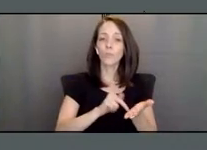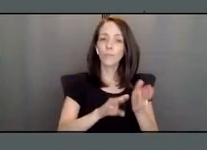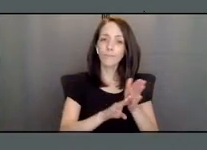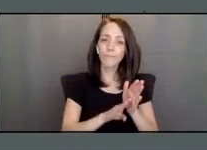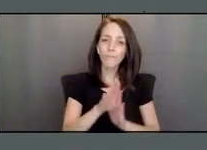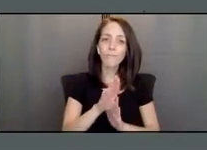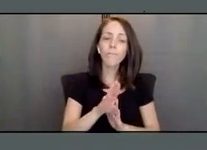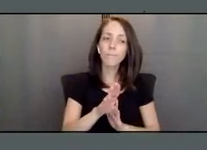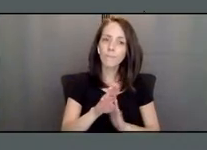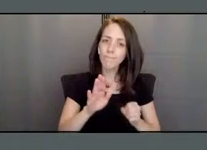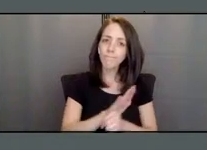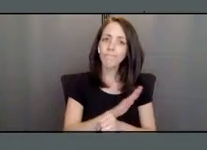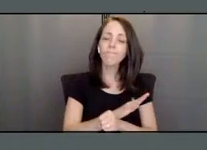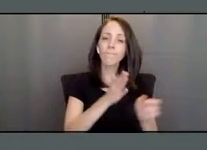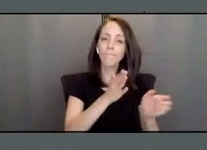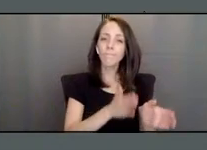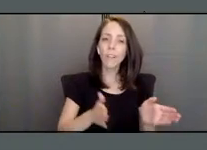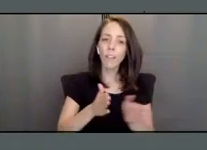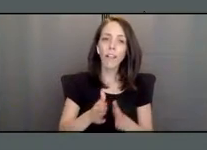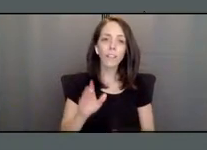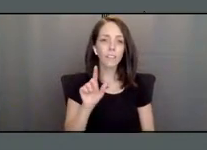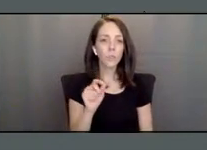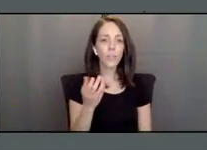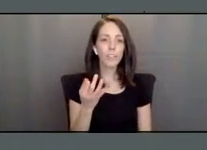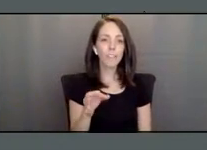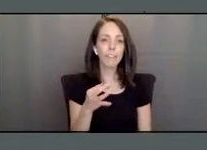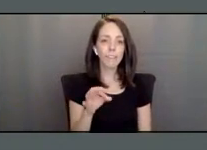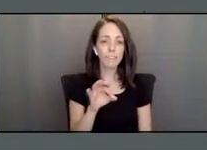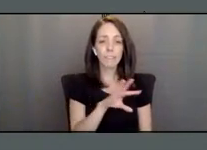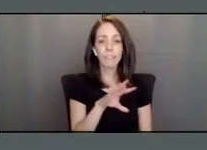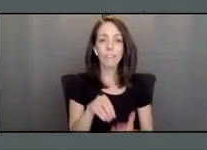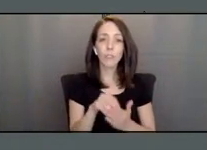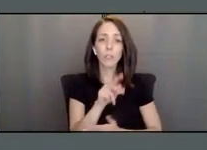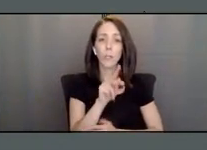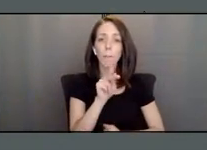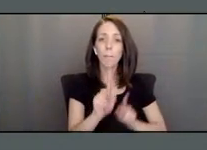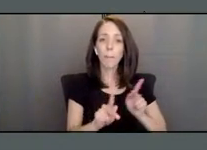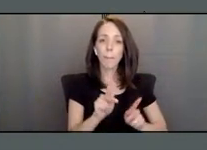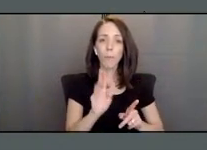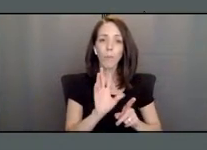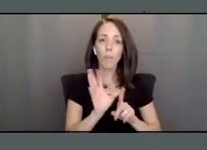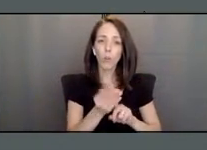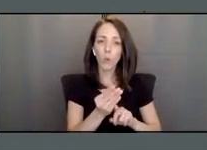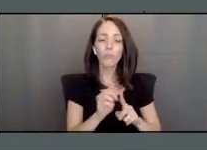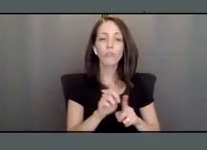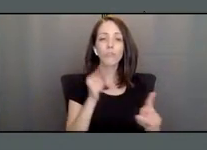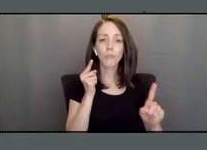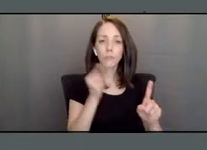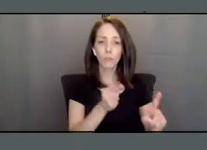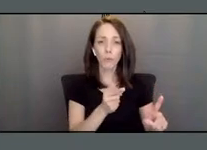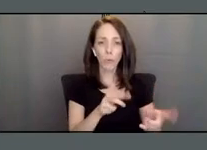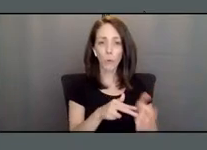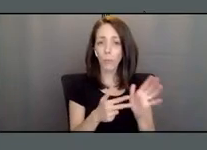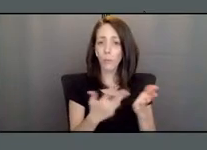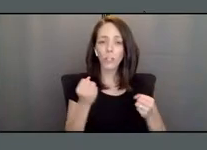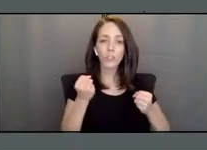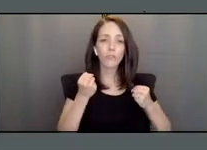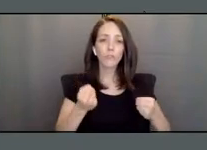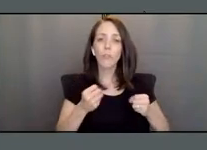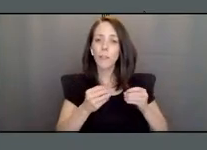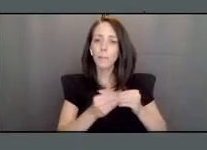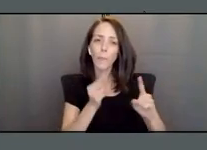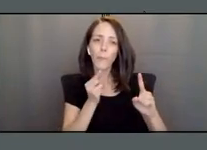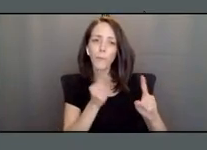in 2019, including a people culture goal, which states, strengthen a sense of community based on